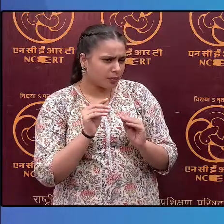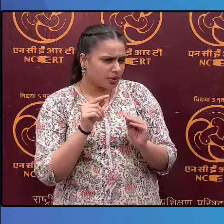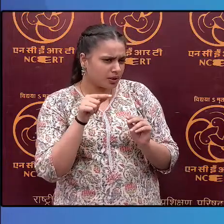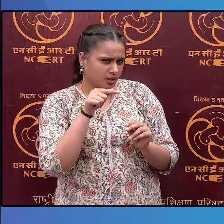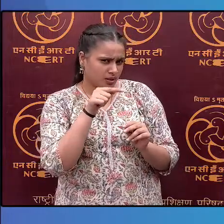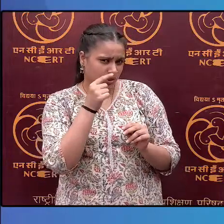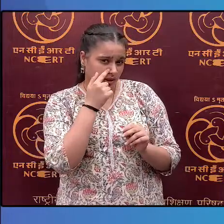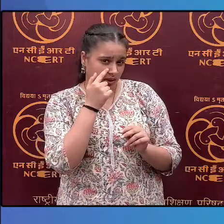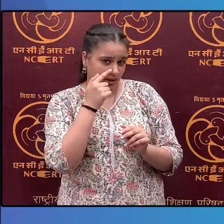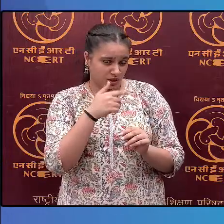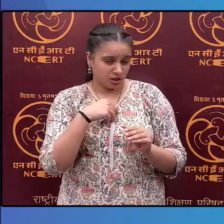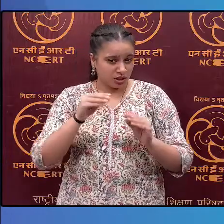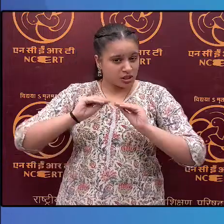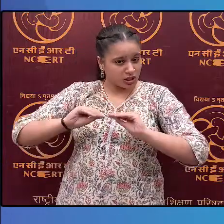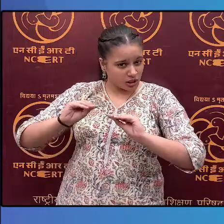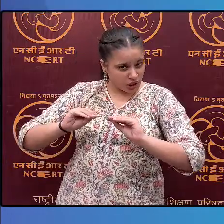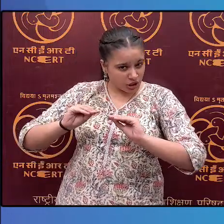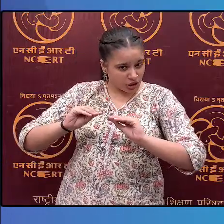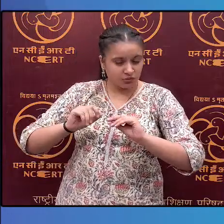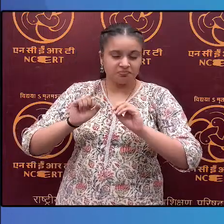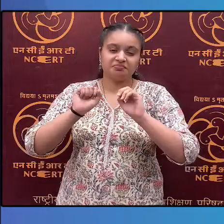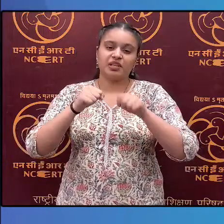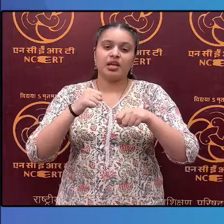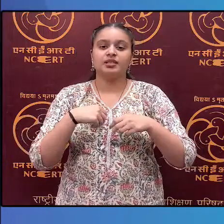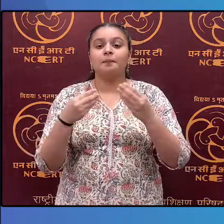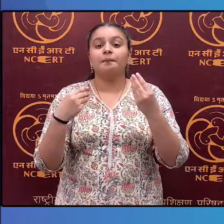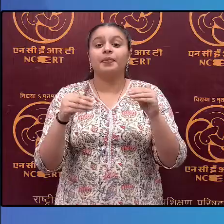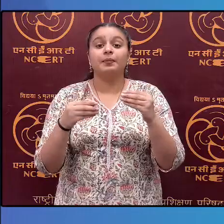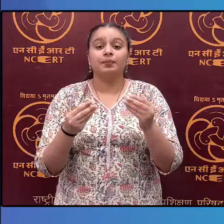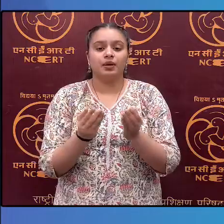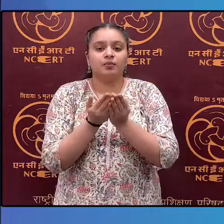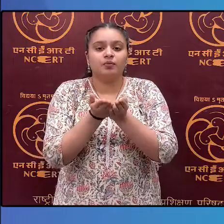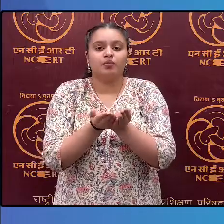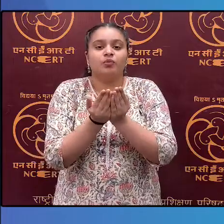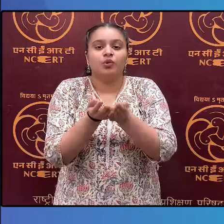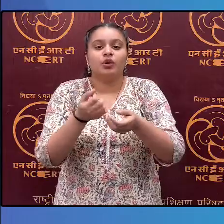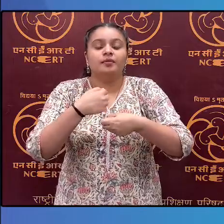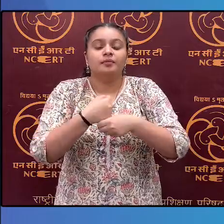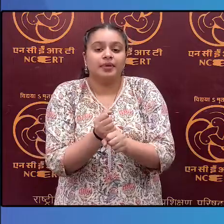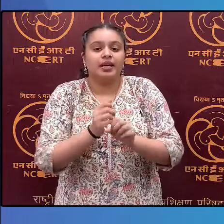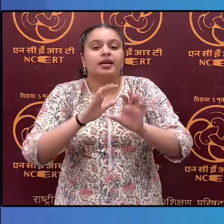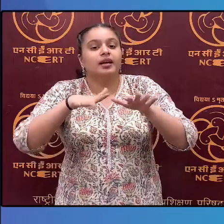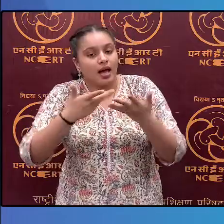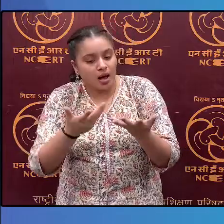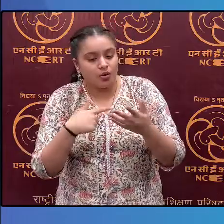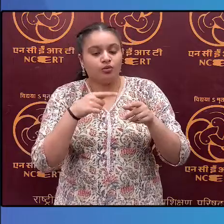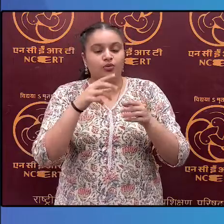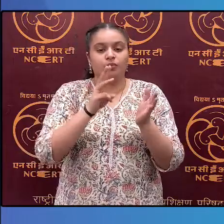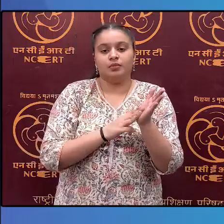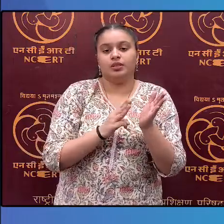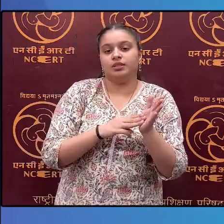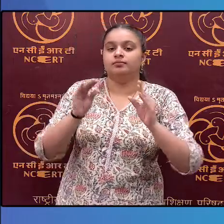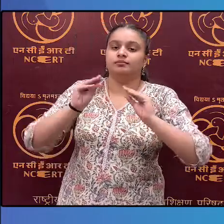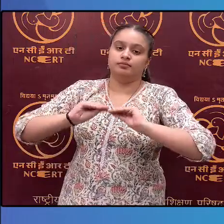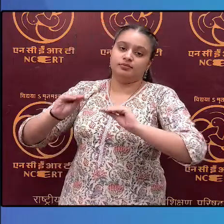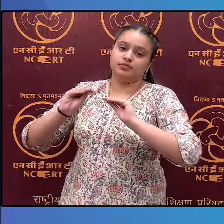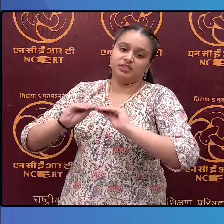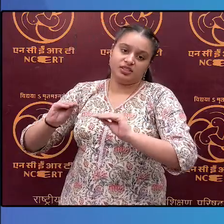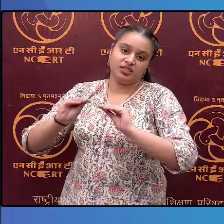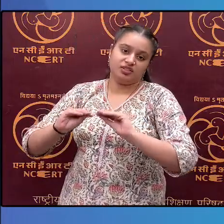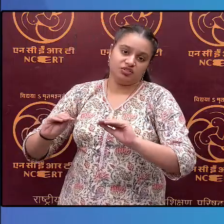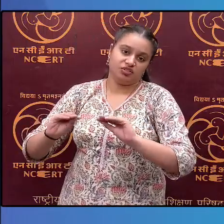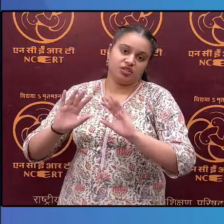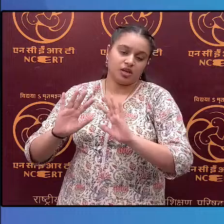taught him? Paper boat. Yes, absolutely. She told the boy how to fold and refold the paper to make the